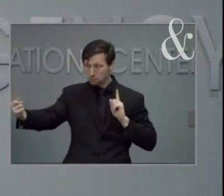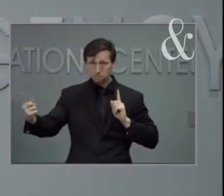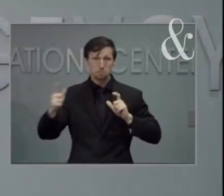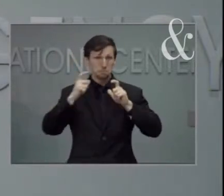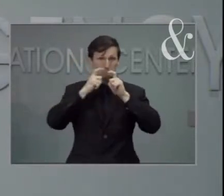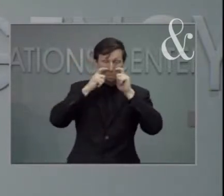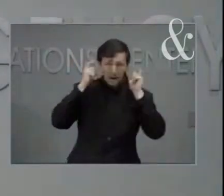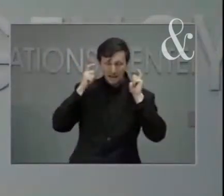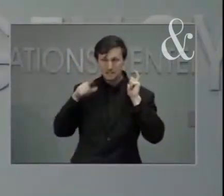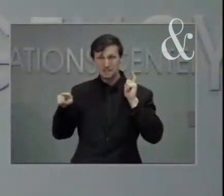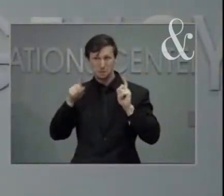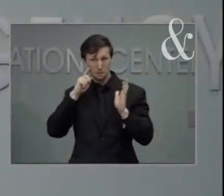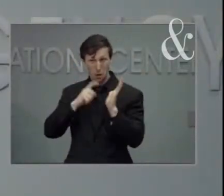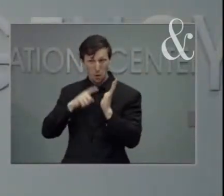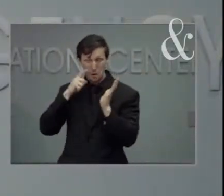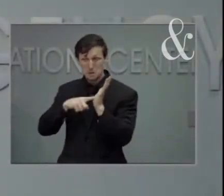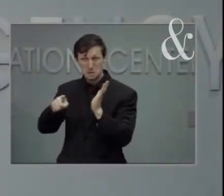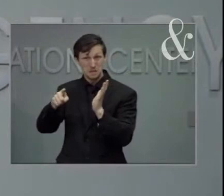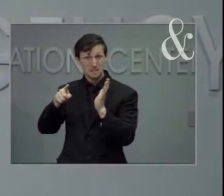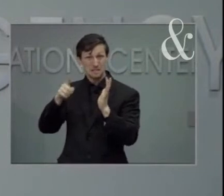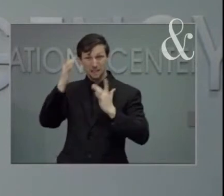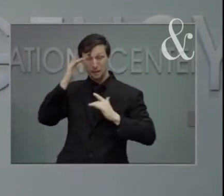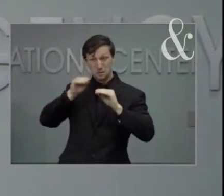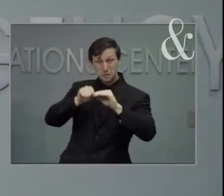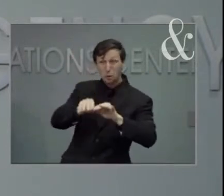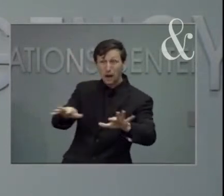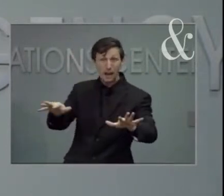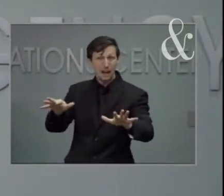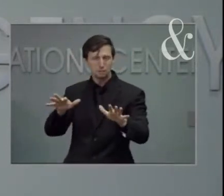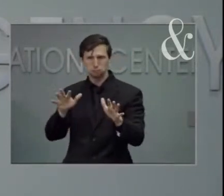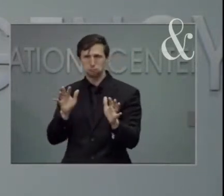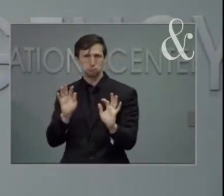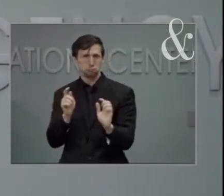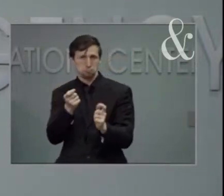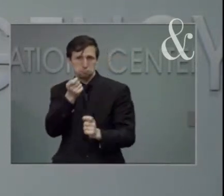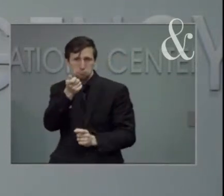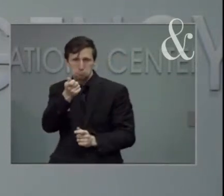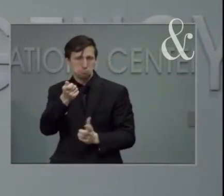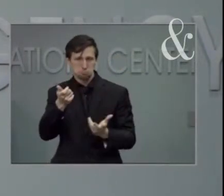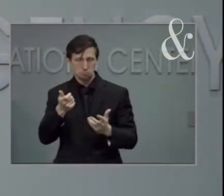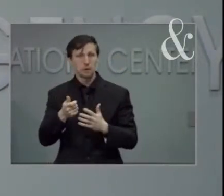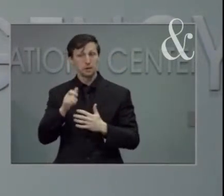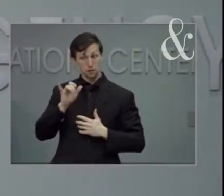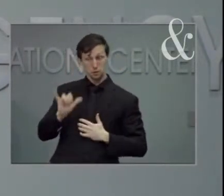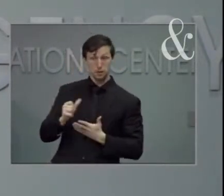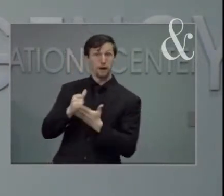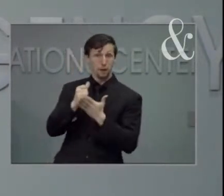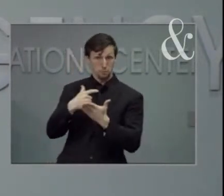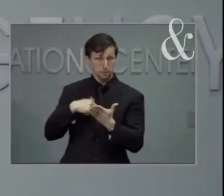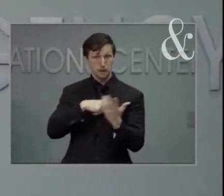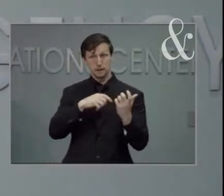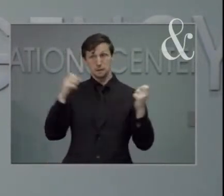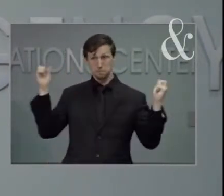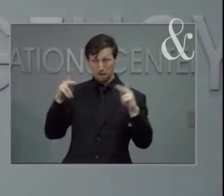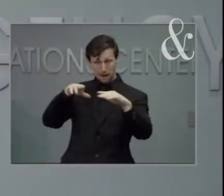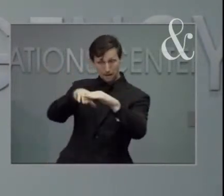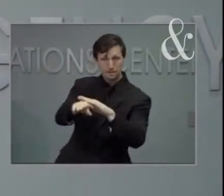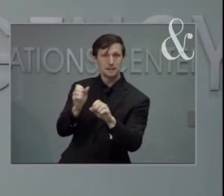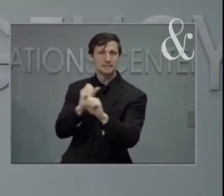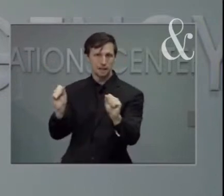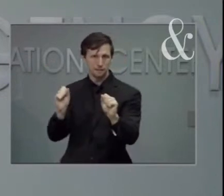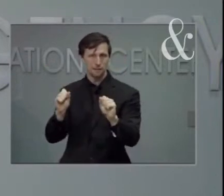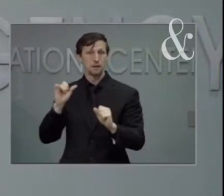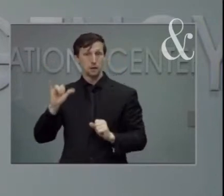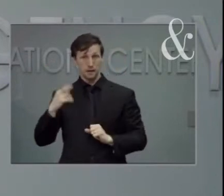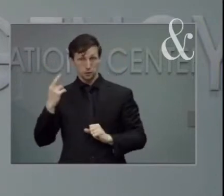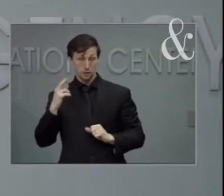seeing very little viral spread. And that is how we can get our kids back in the classroom safely. And so that's why there's a difference between middle and high school